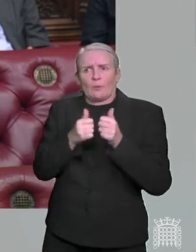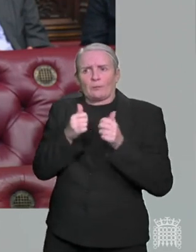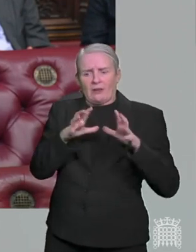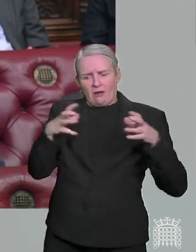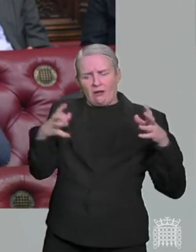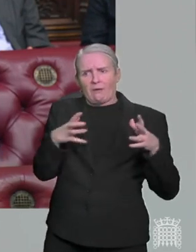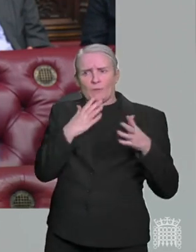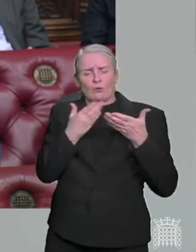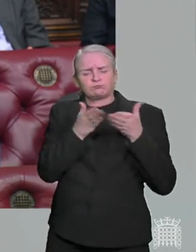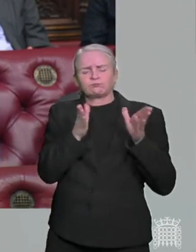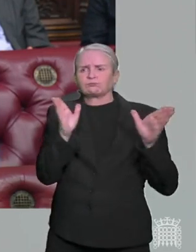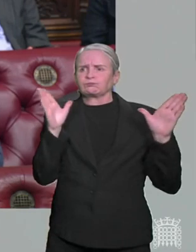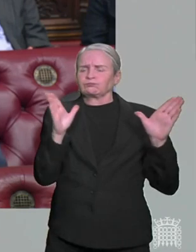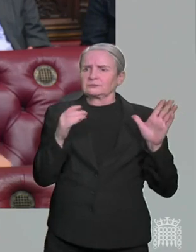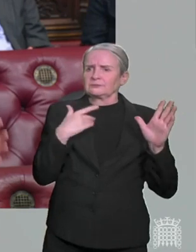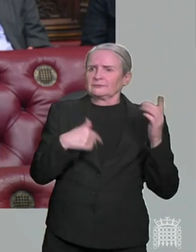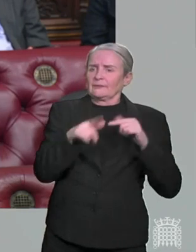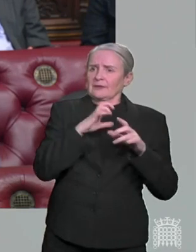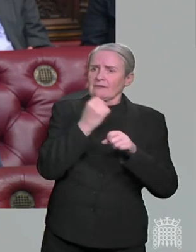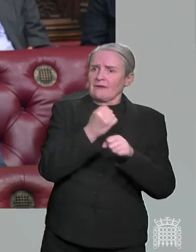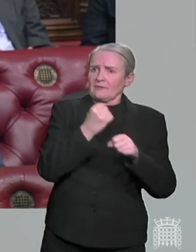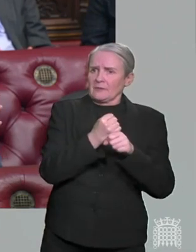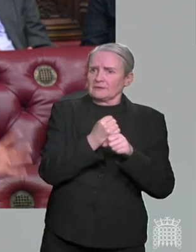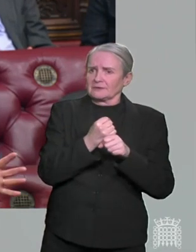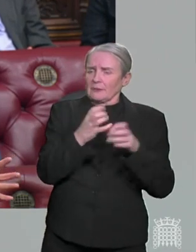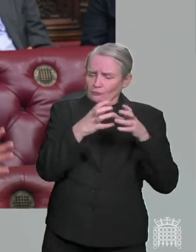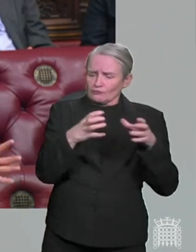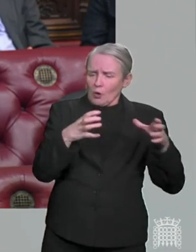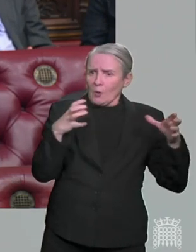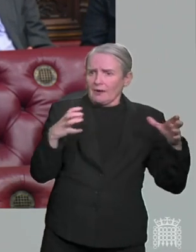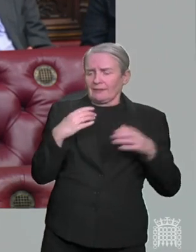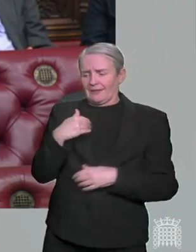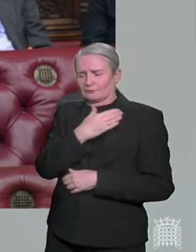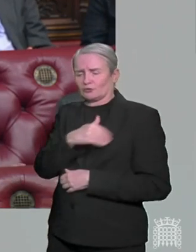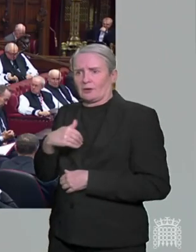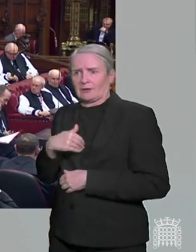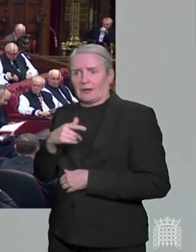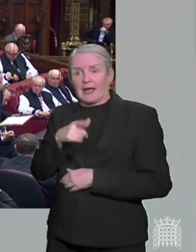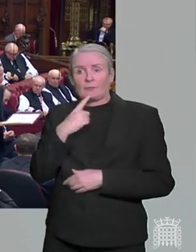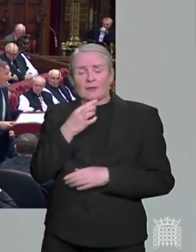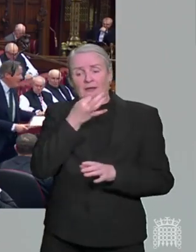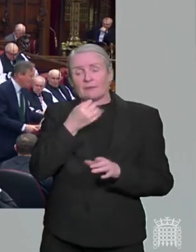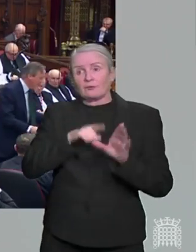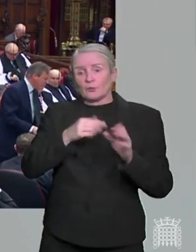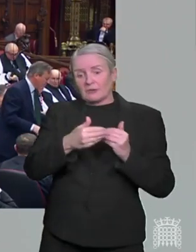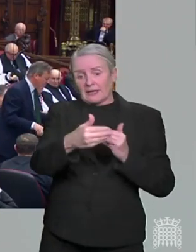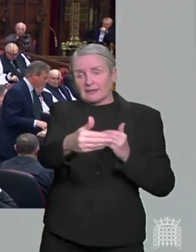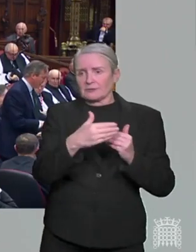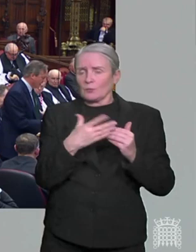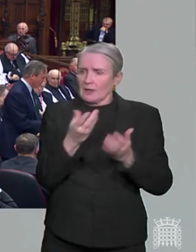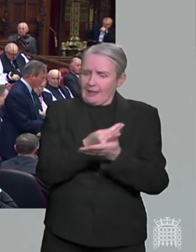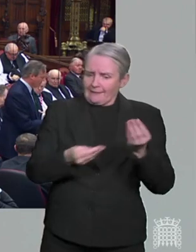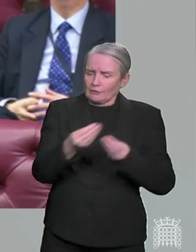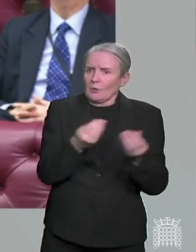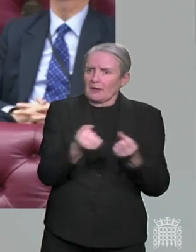than China, and who in a few years' time will be economically far more powerful than China is? Well, I very much agree with